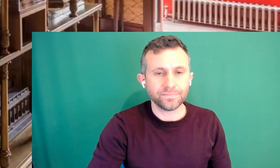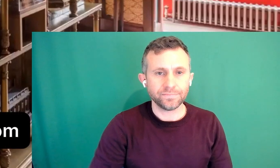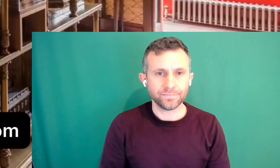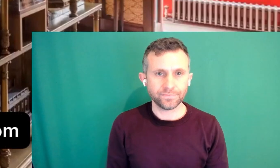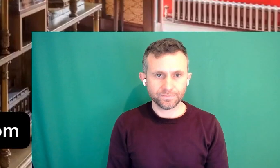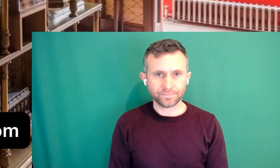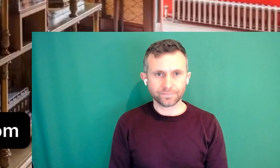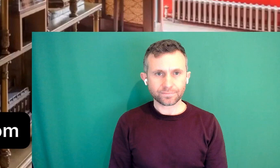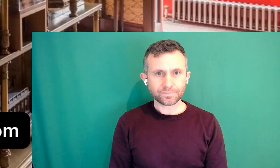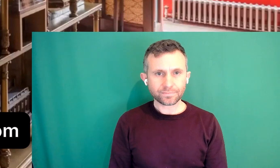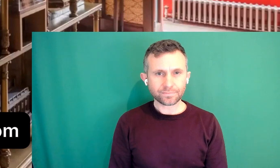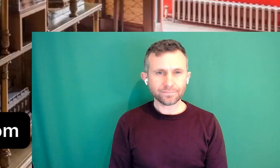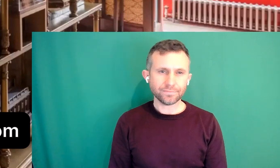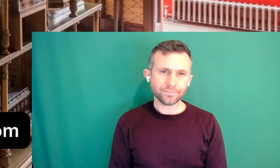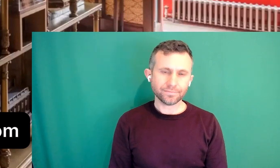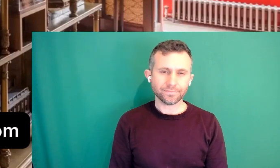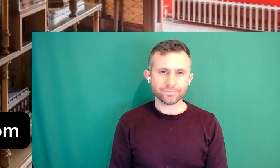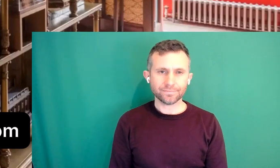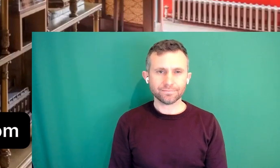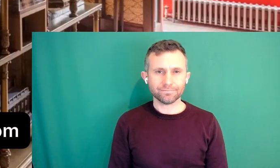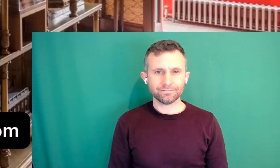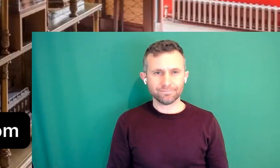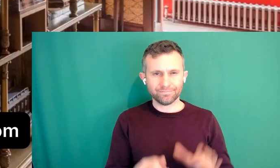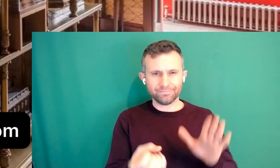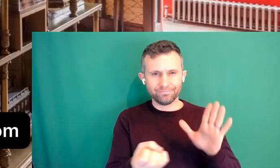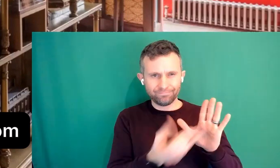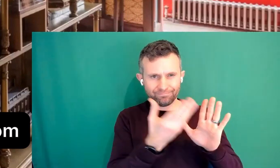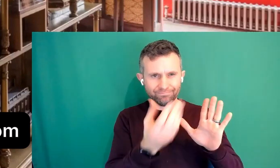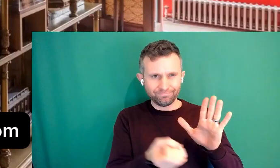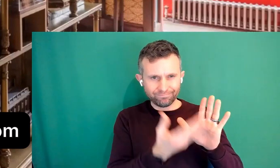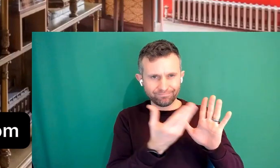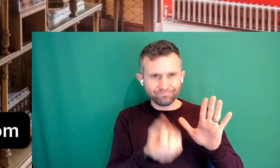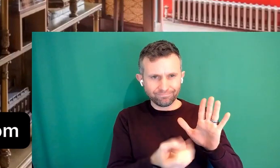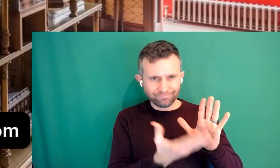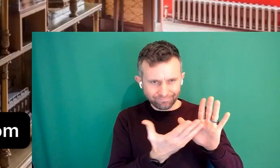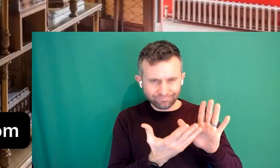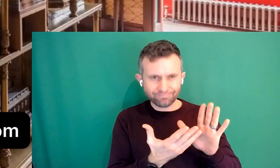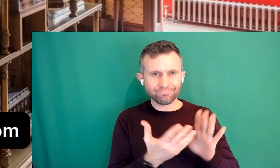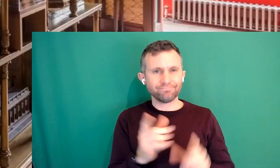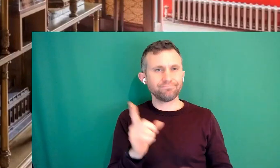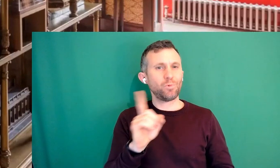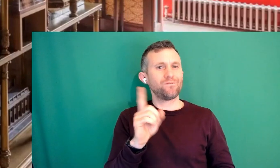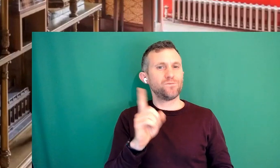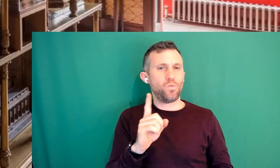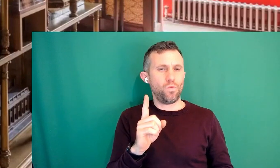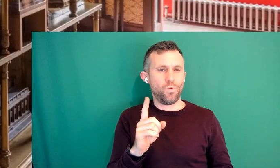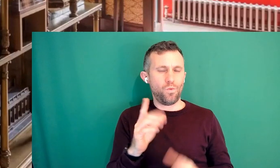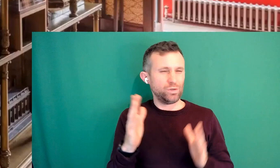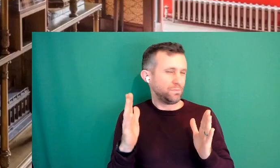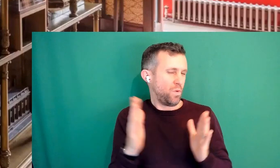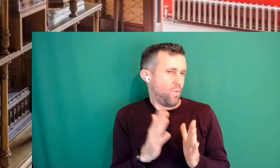This was Eliza's bedroom, but is now the model room.